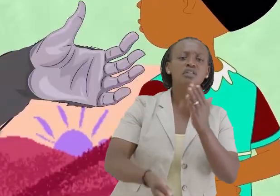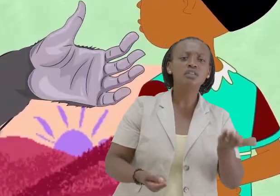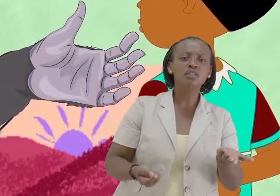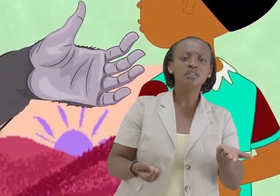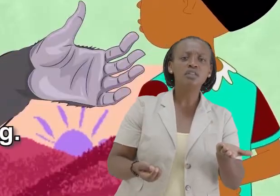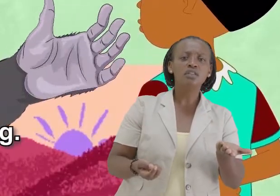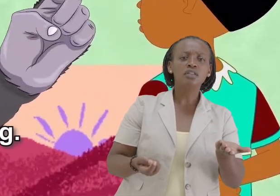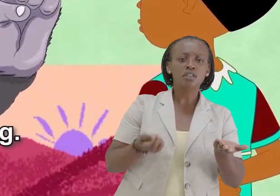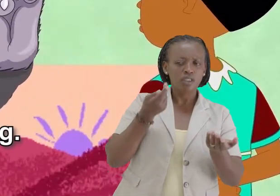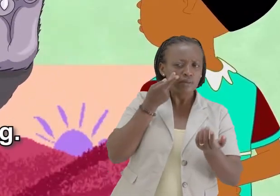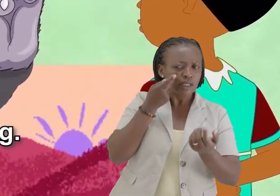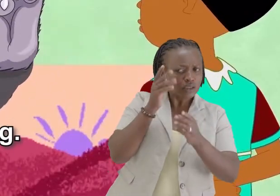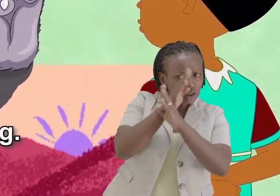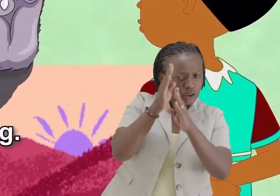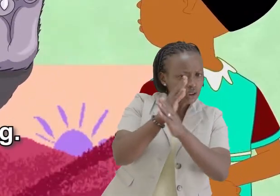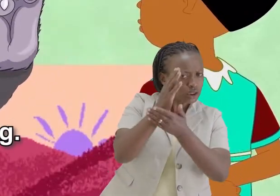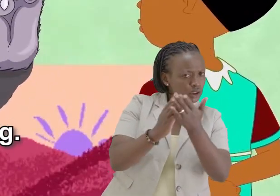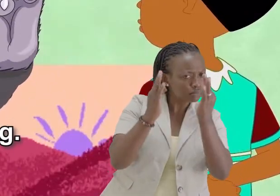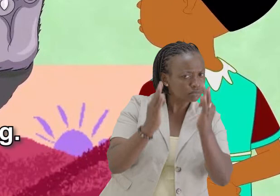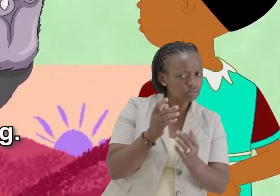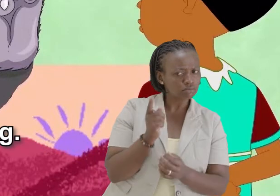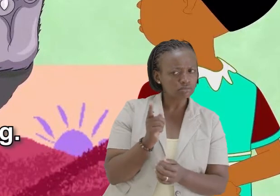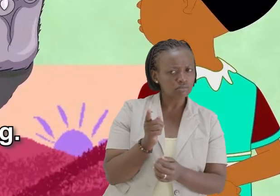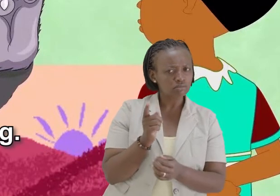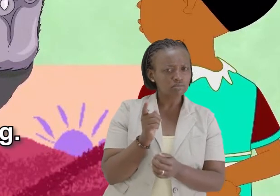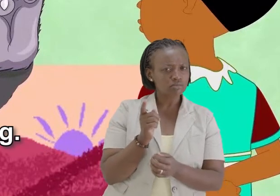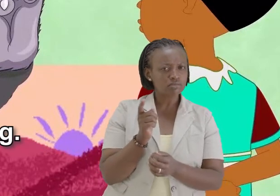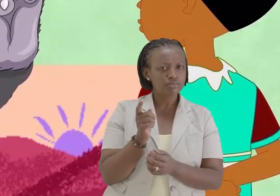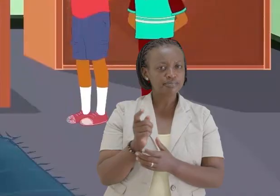doing? You look like you're hiding something.